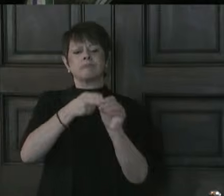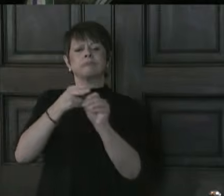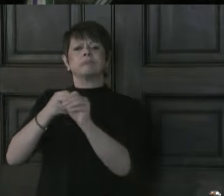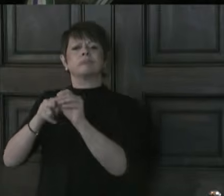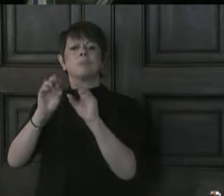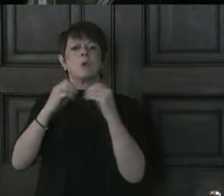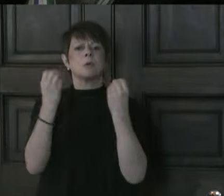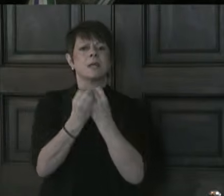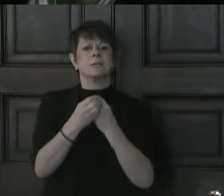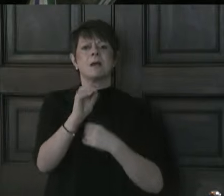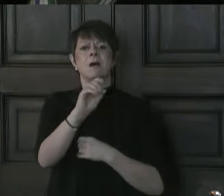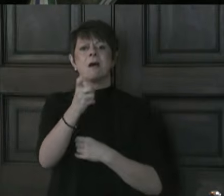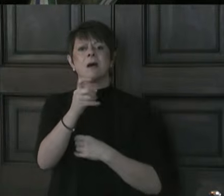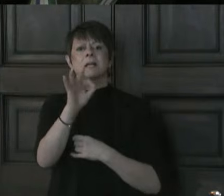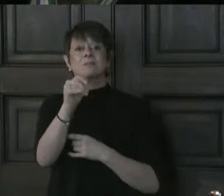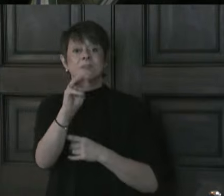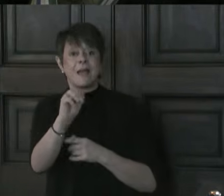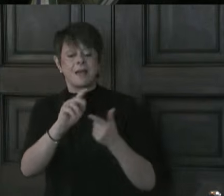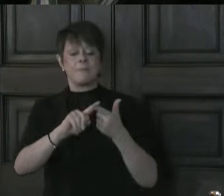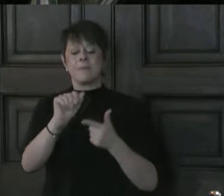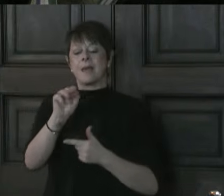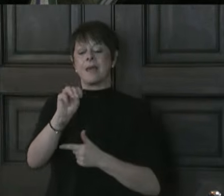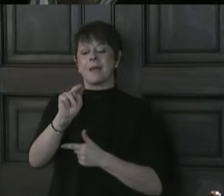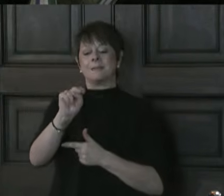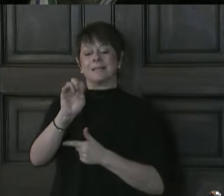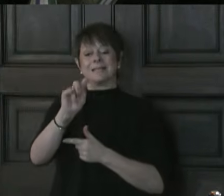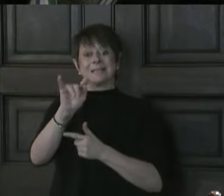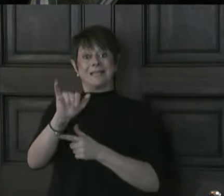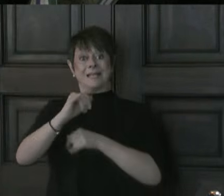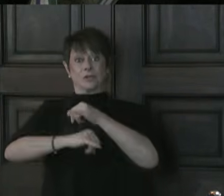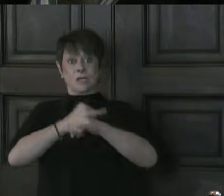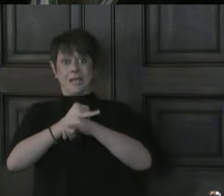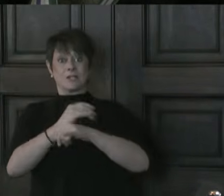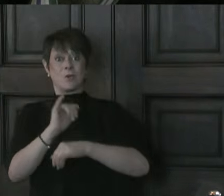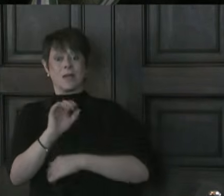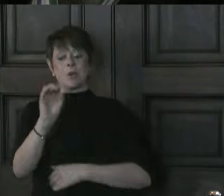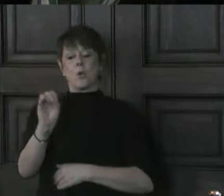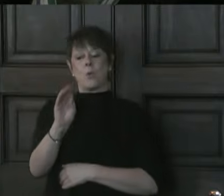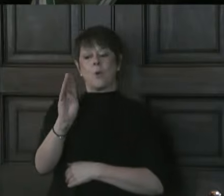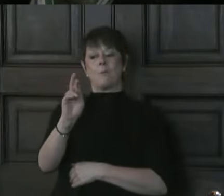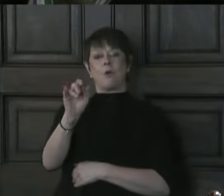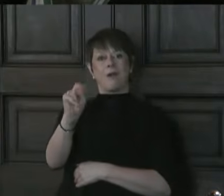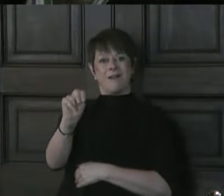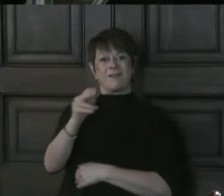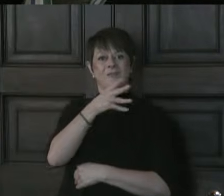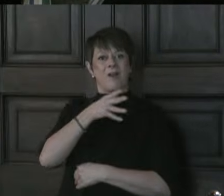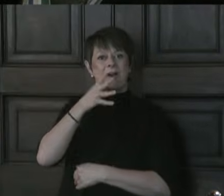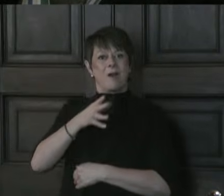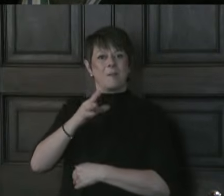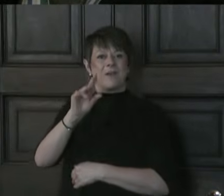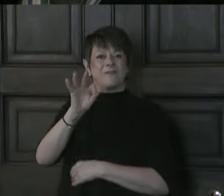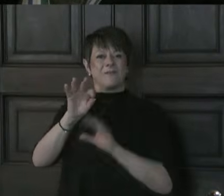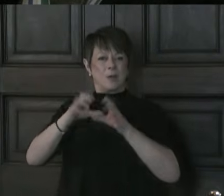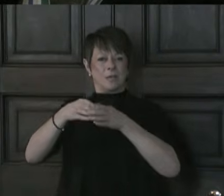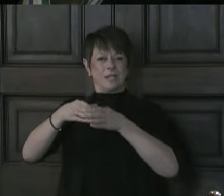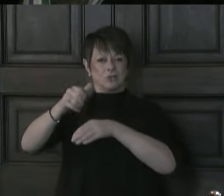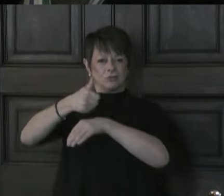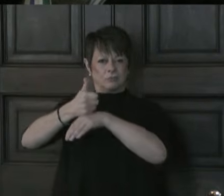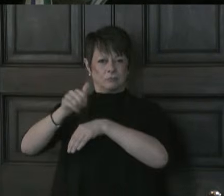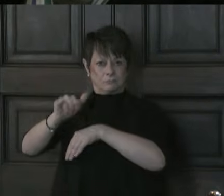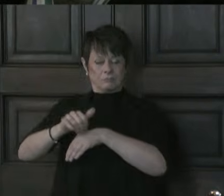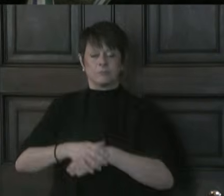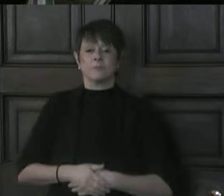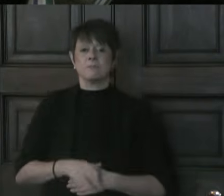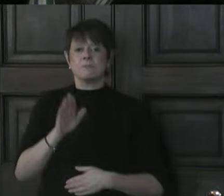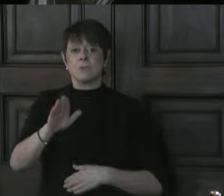as Oxfam, Amnesty International, and the O'Brien Farm Foundation. Her commitment to community